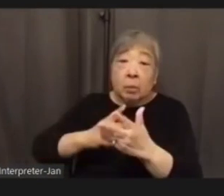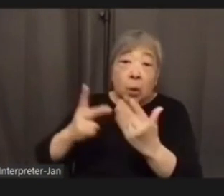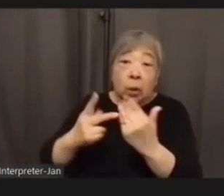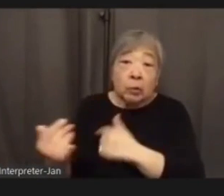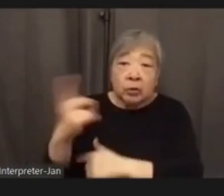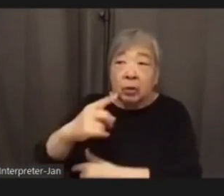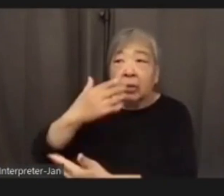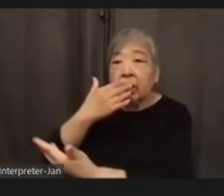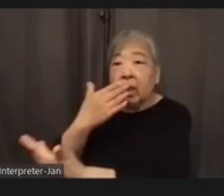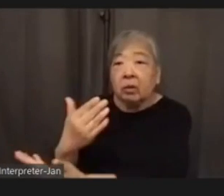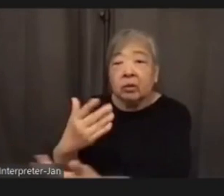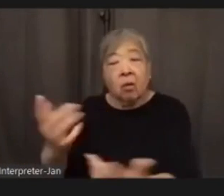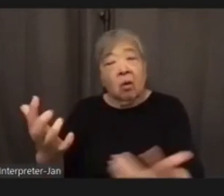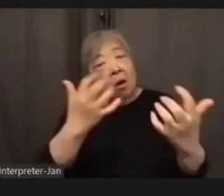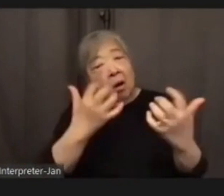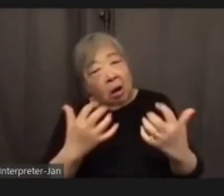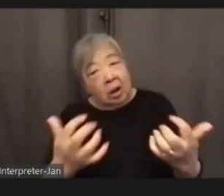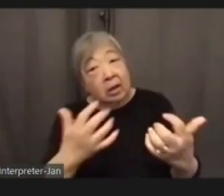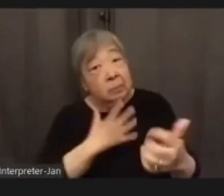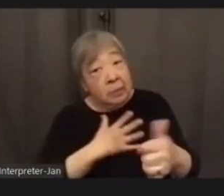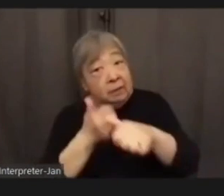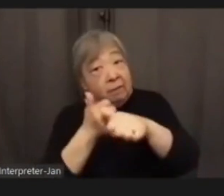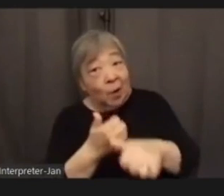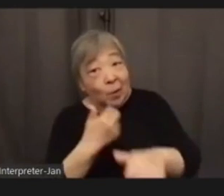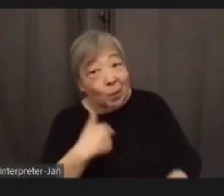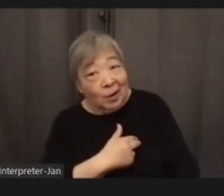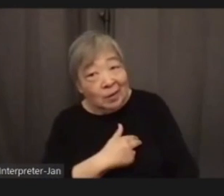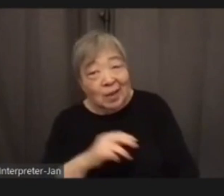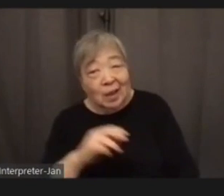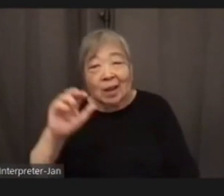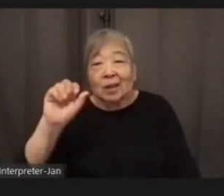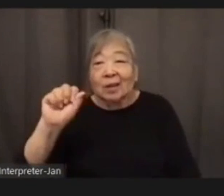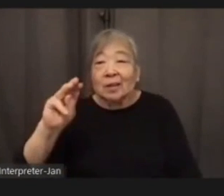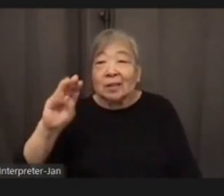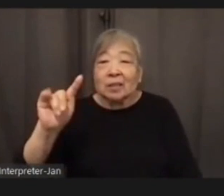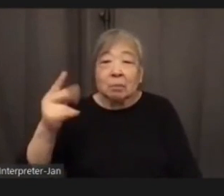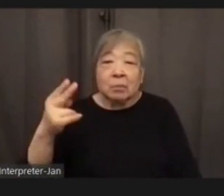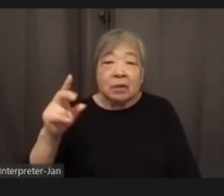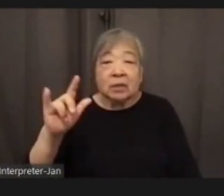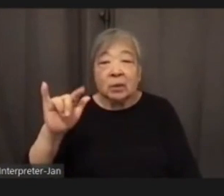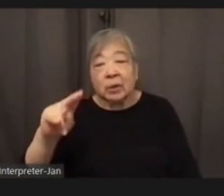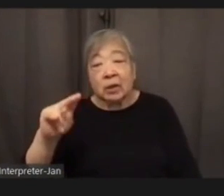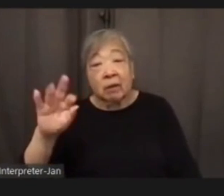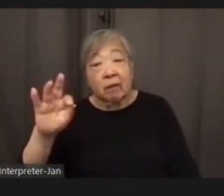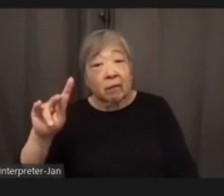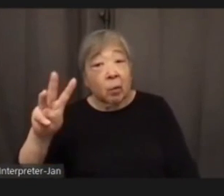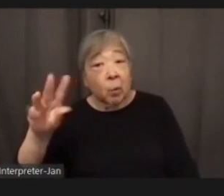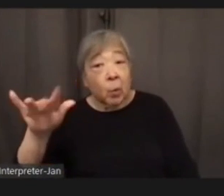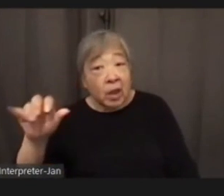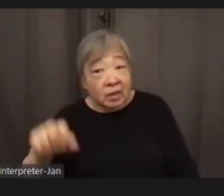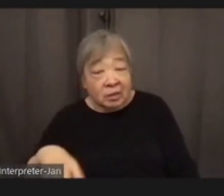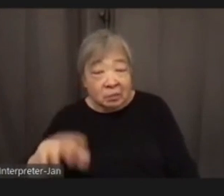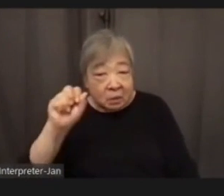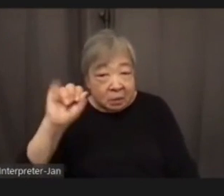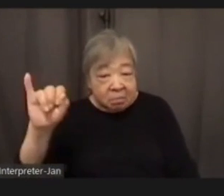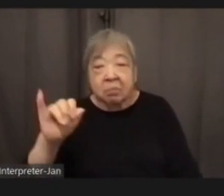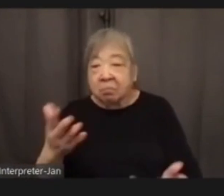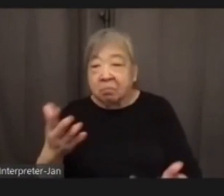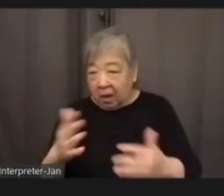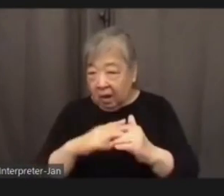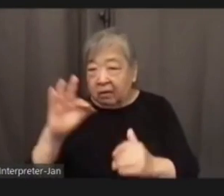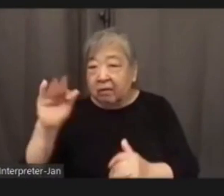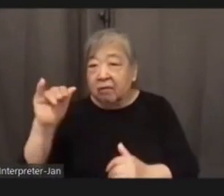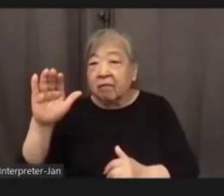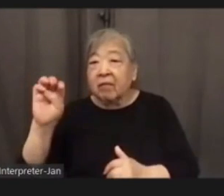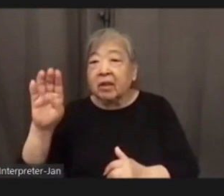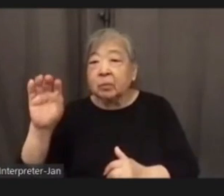So, audience, please follow Smithsonian Folkways and Folklife pages here on Facebook. You can get notifications about